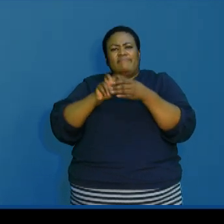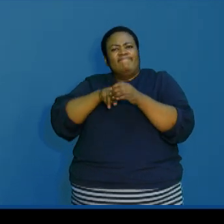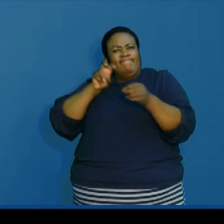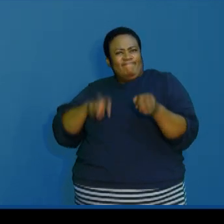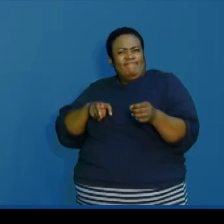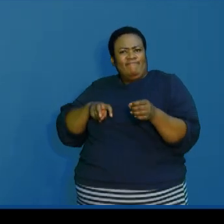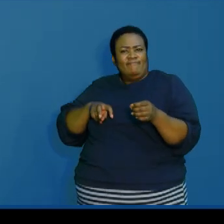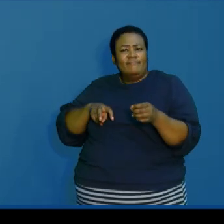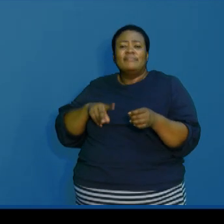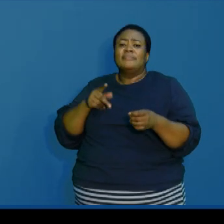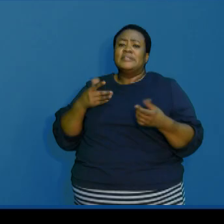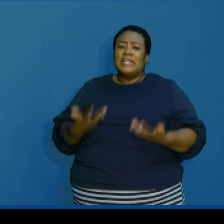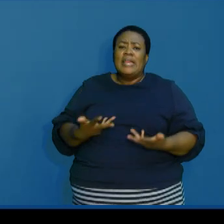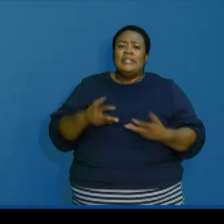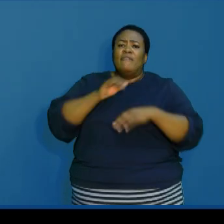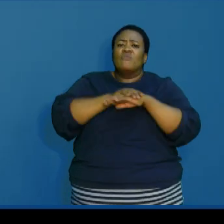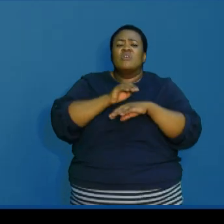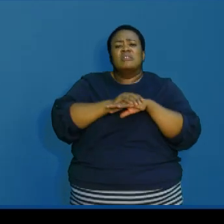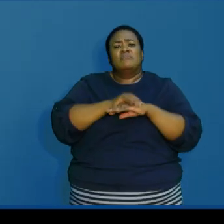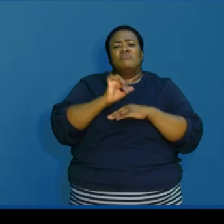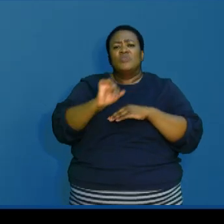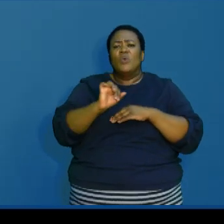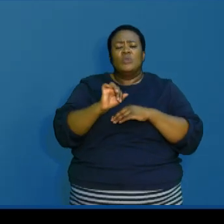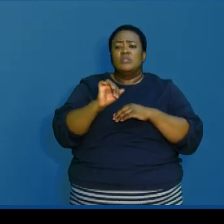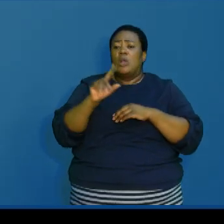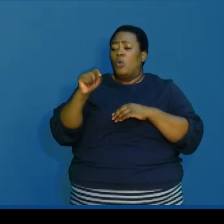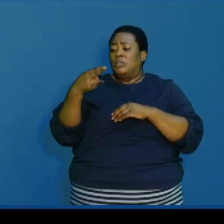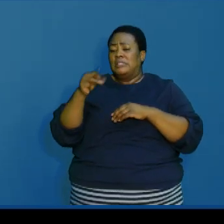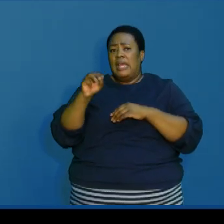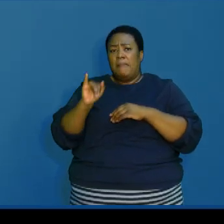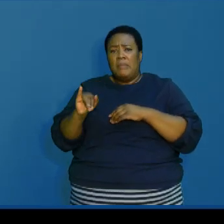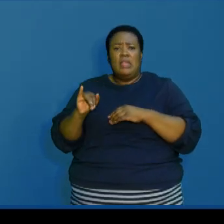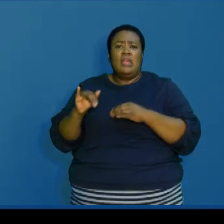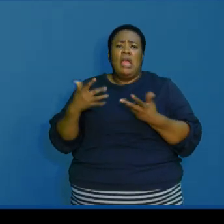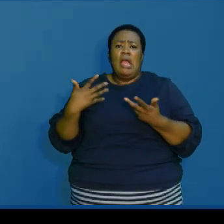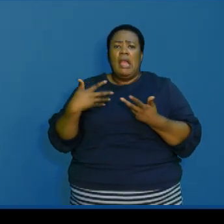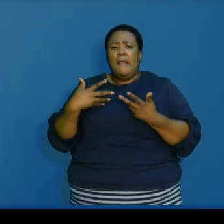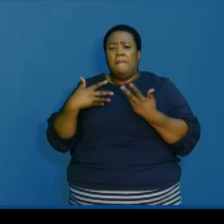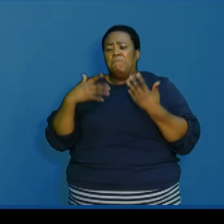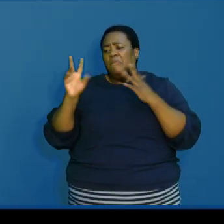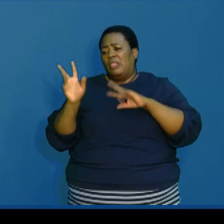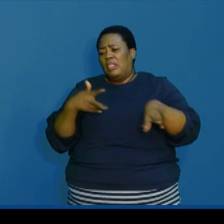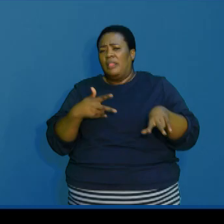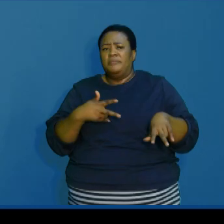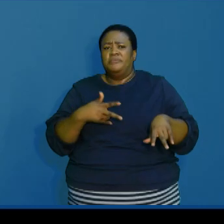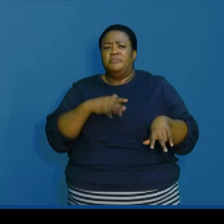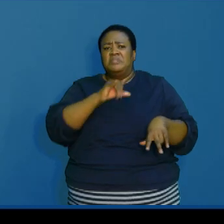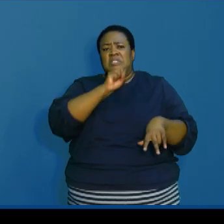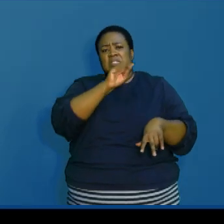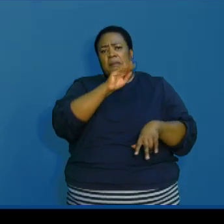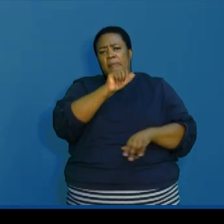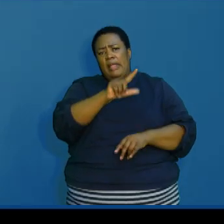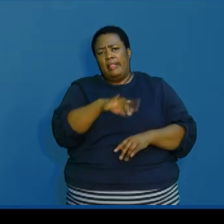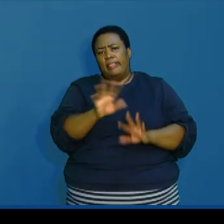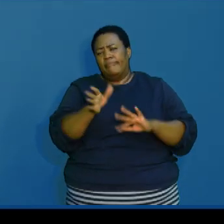time when Tammy jeopardizes his life to come and bid farewell to Isabel, and they part